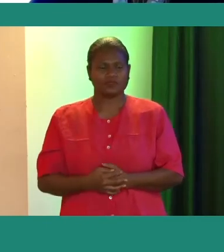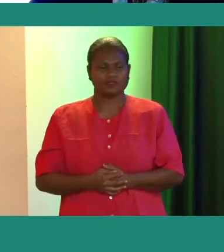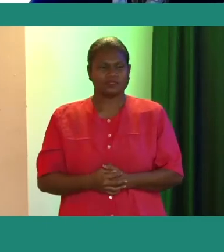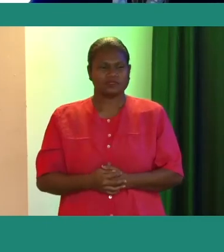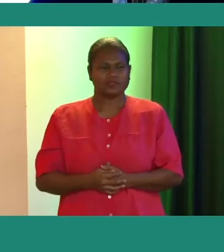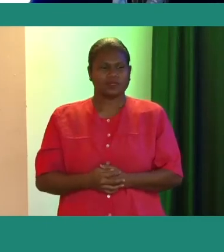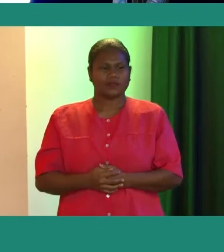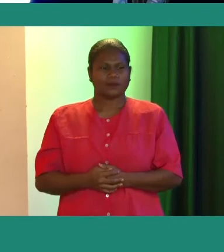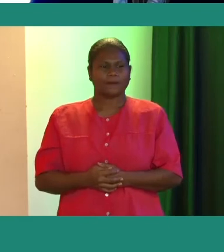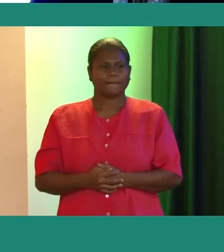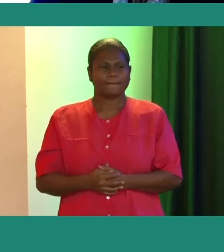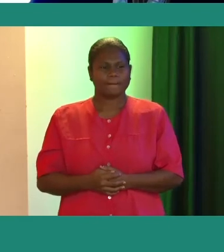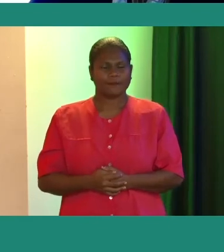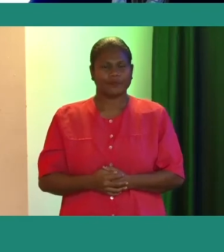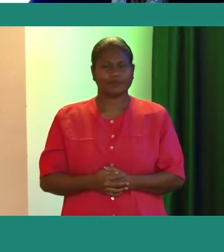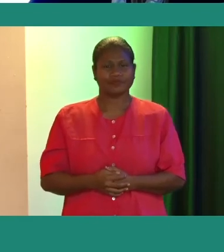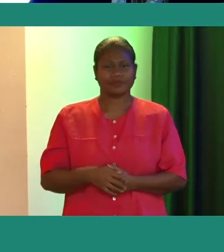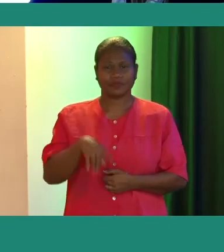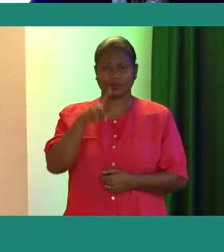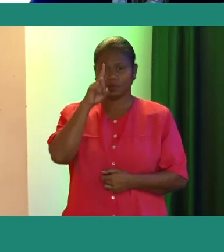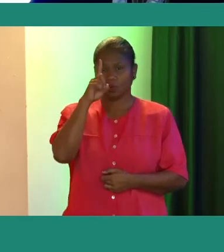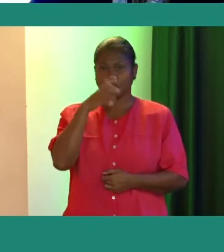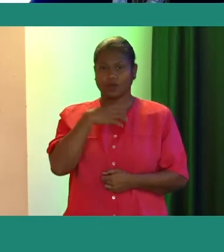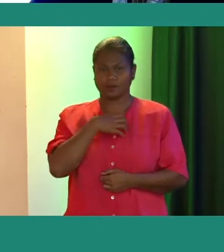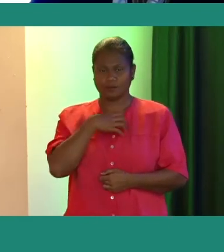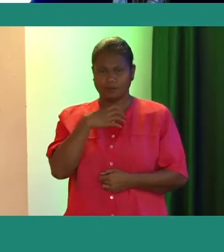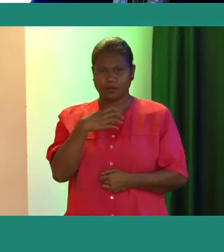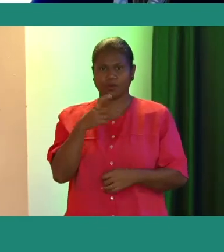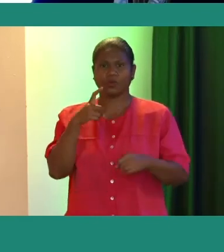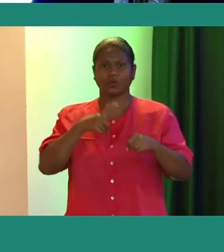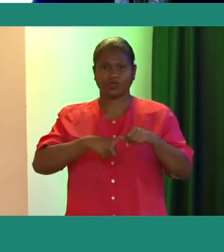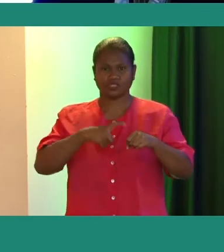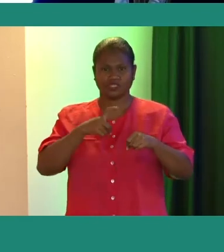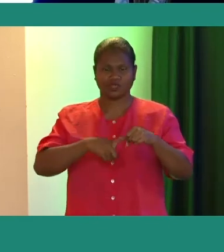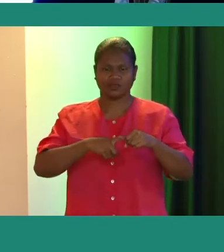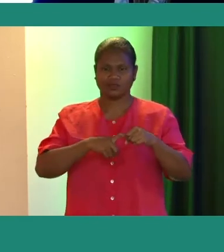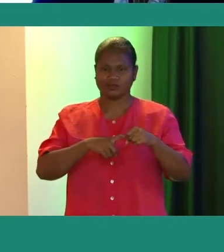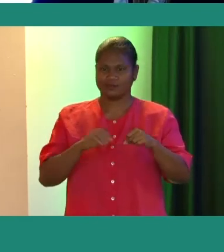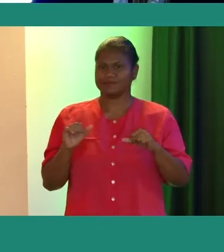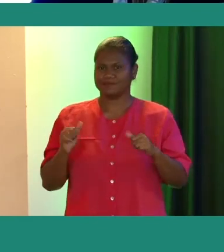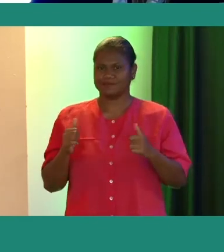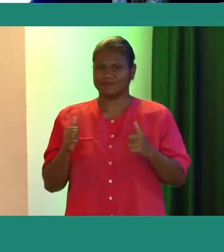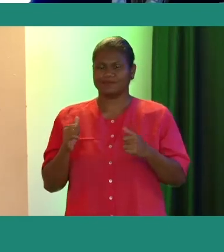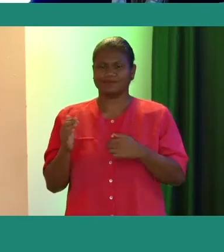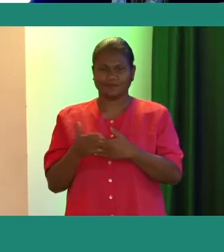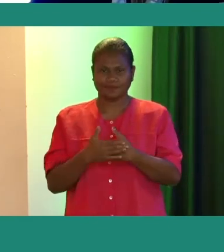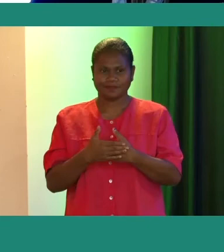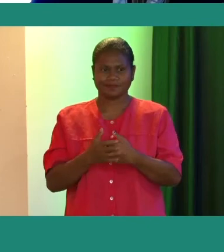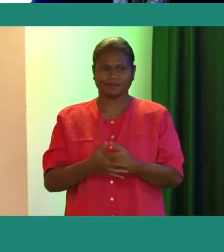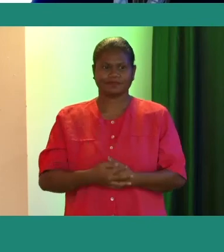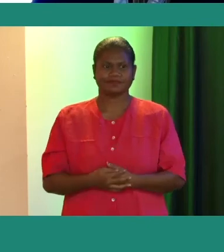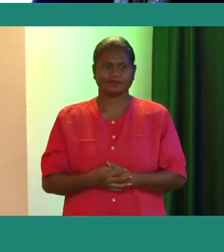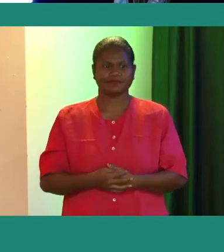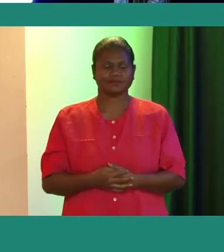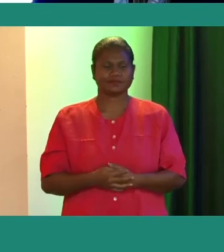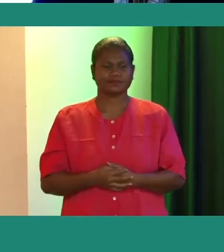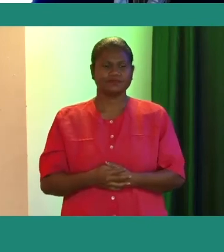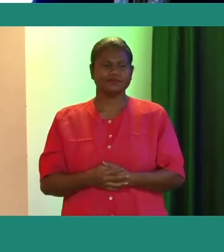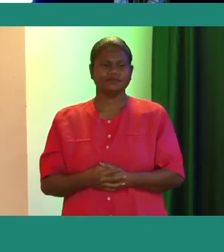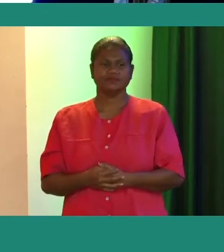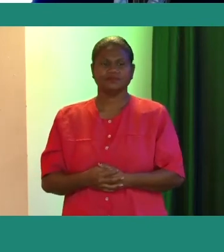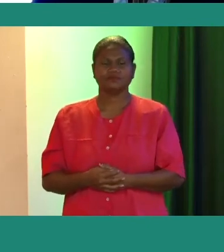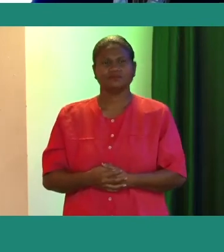We're going to have one more question, and we will end our session. This question